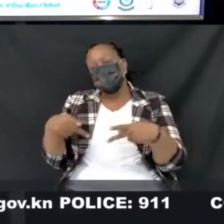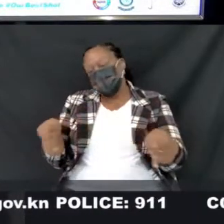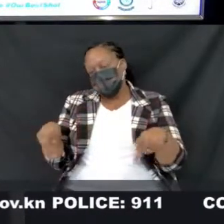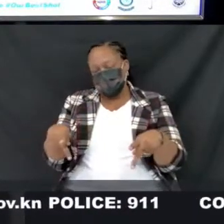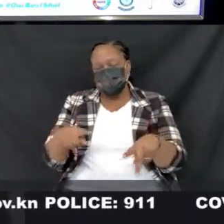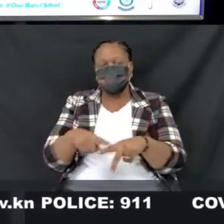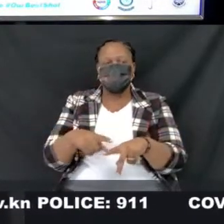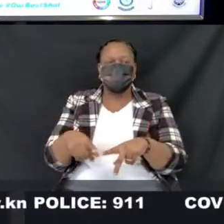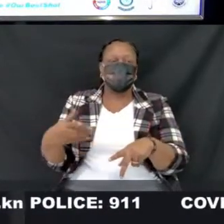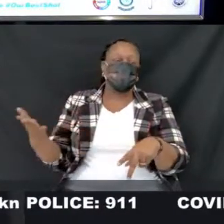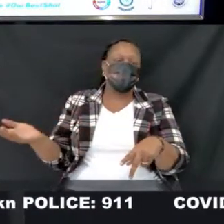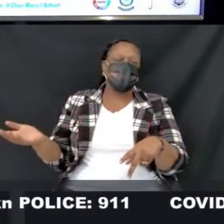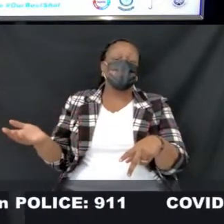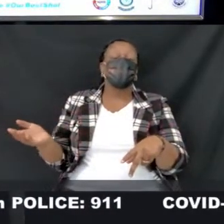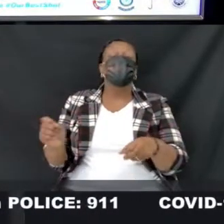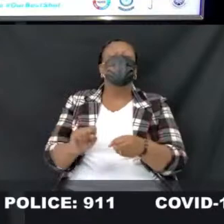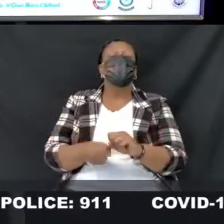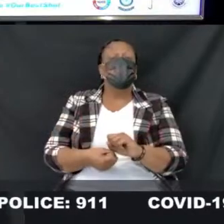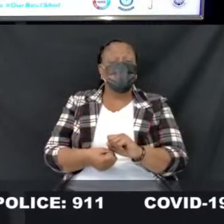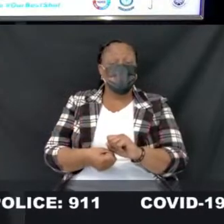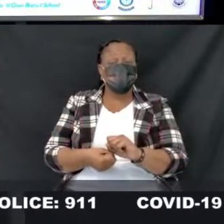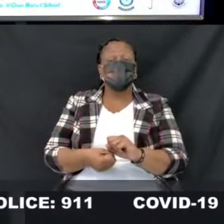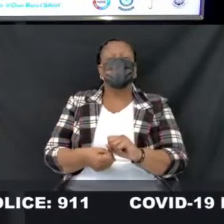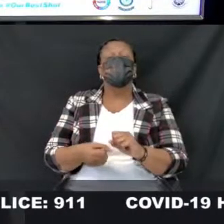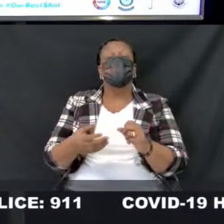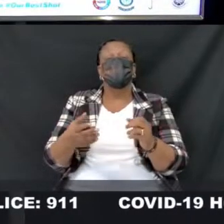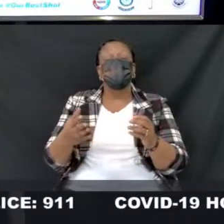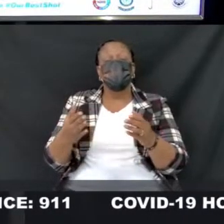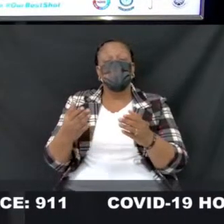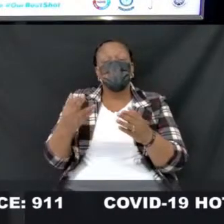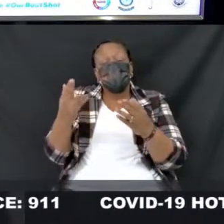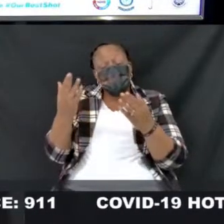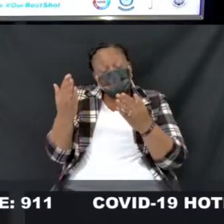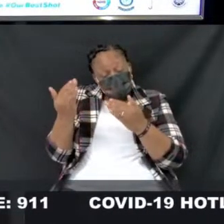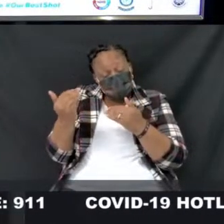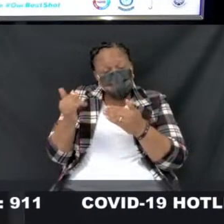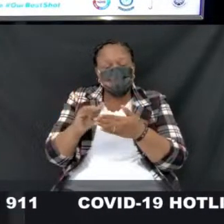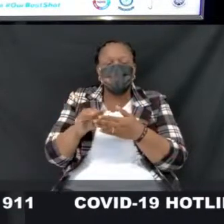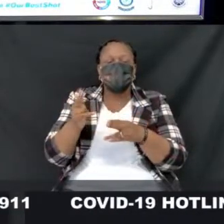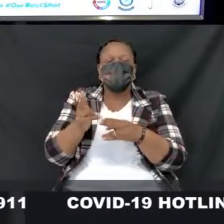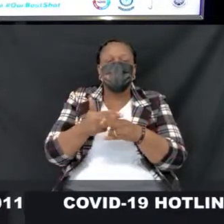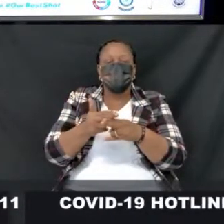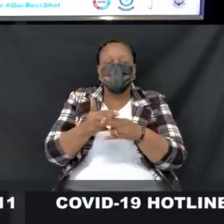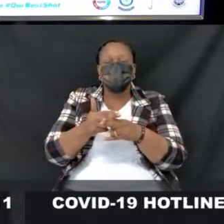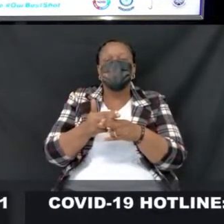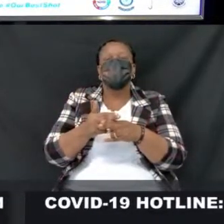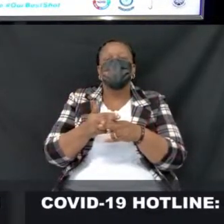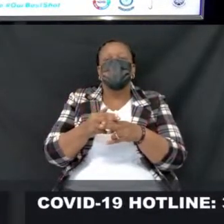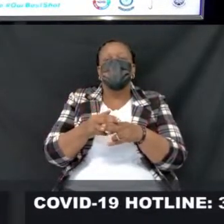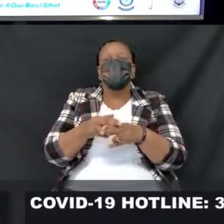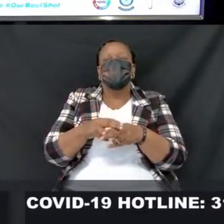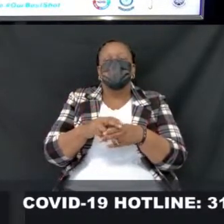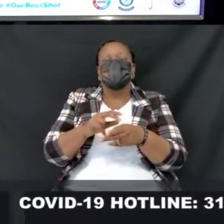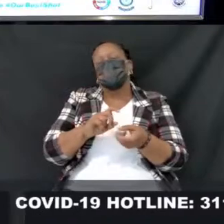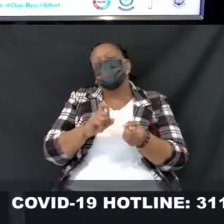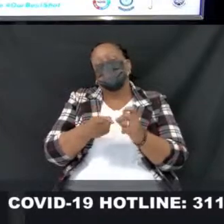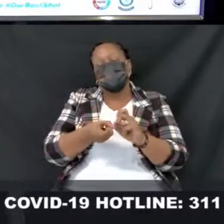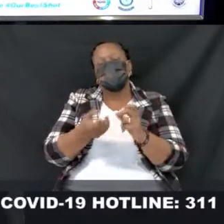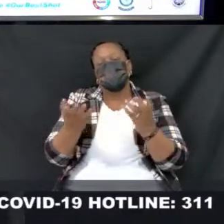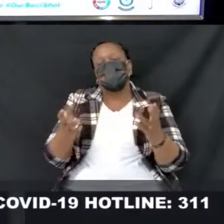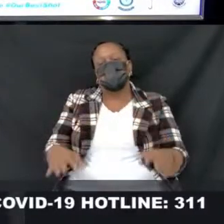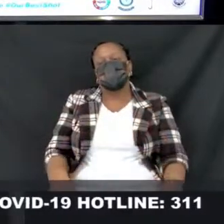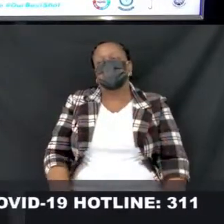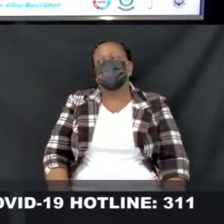the good doctor has been rather precise, but I think it's time, he wants to have some flexibility, yes? So